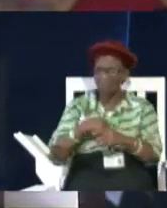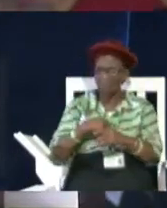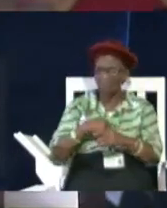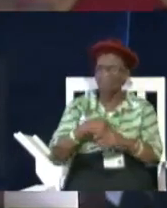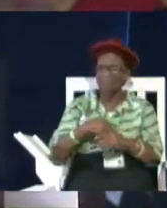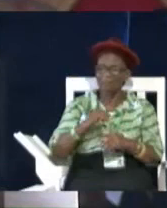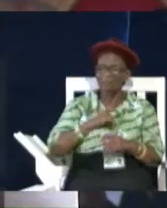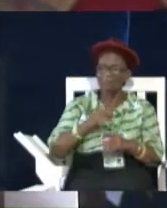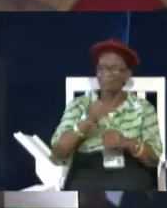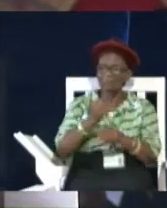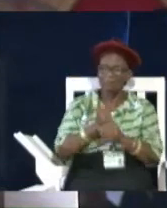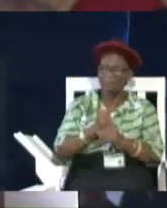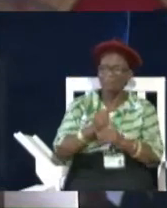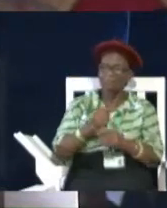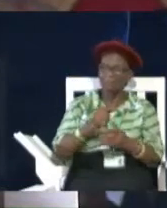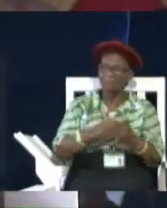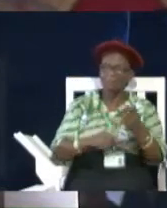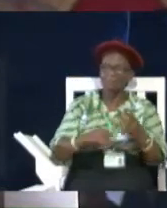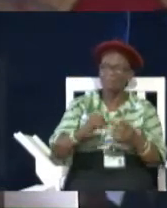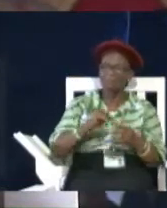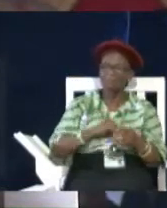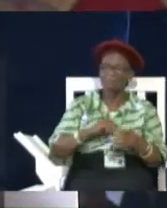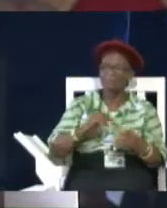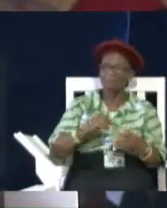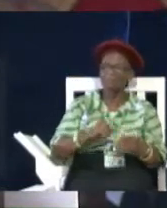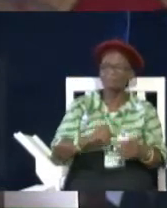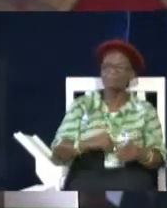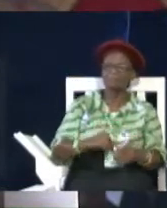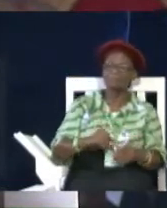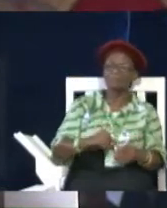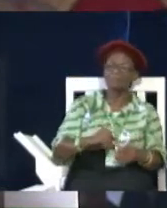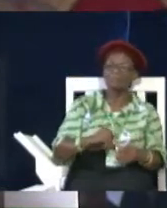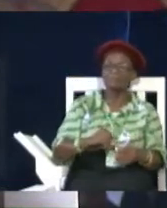wanted when I came the last time.